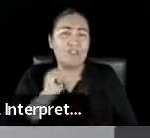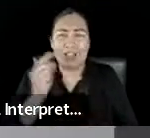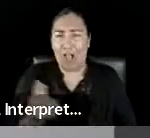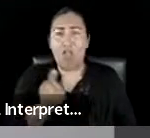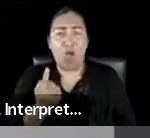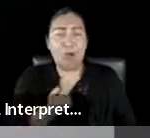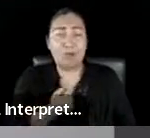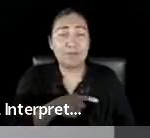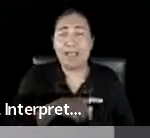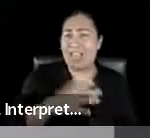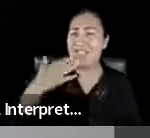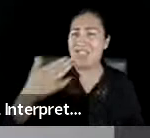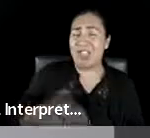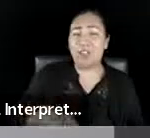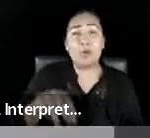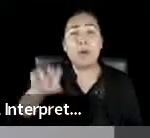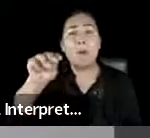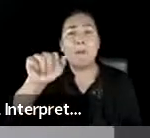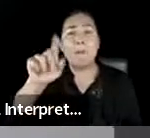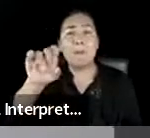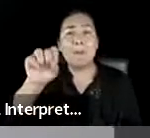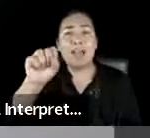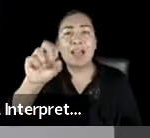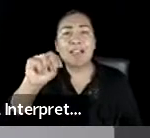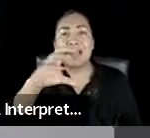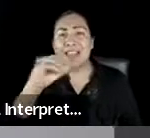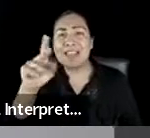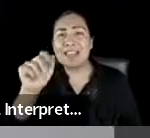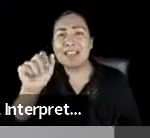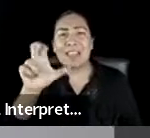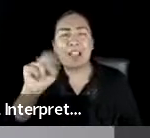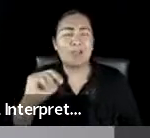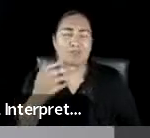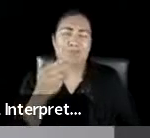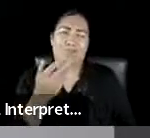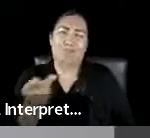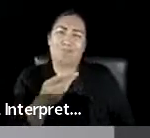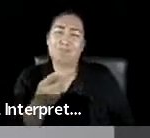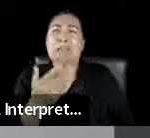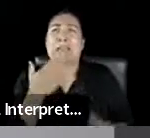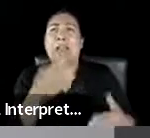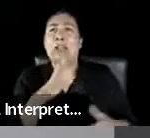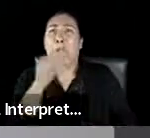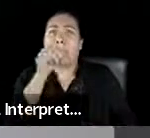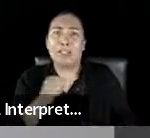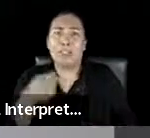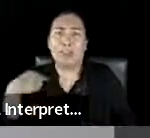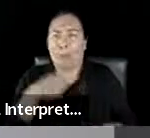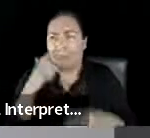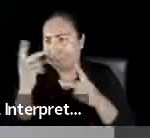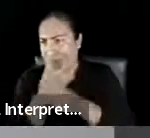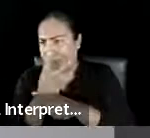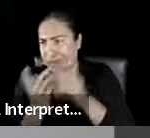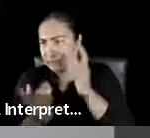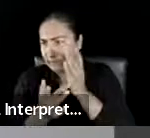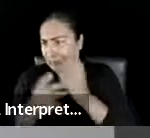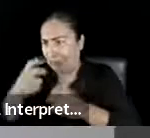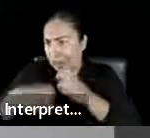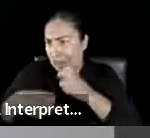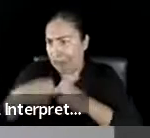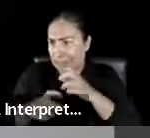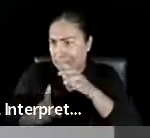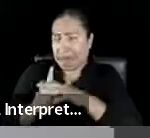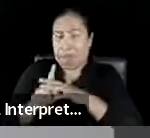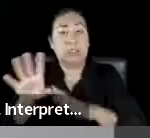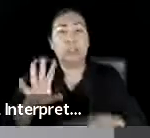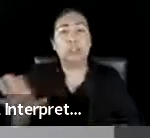Madison and Karen, thank you. And thanks for being patient as we were working out the tech stuff. The resiliency that you've shown, the wisdom